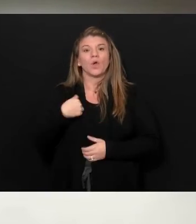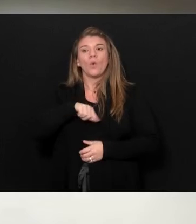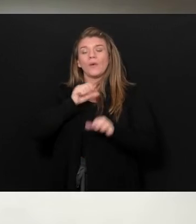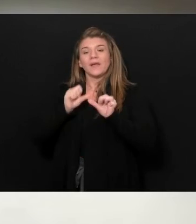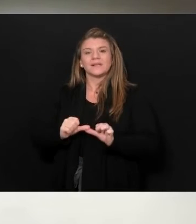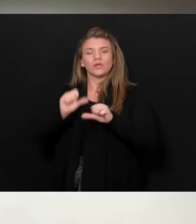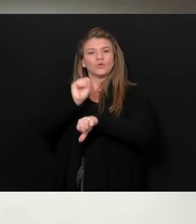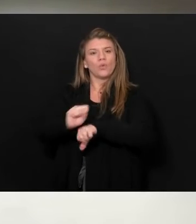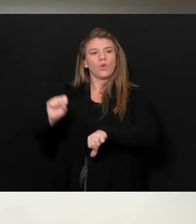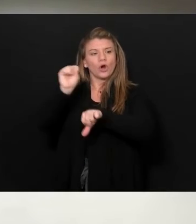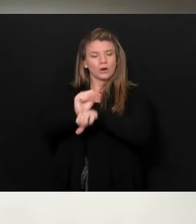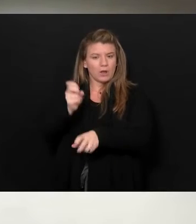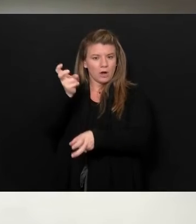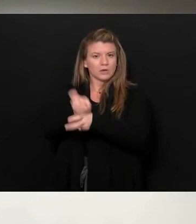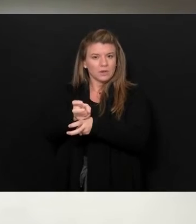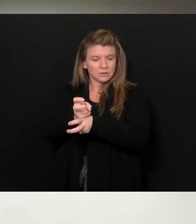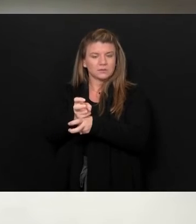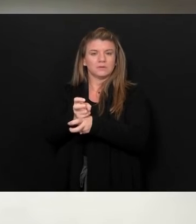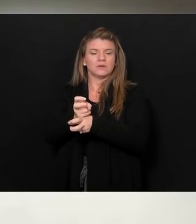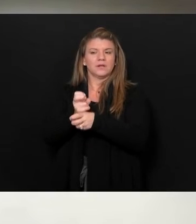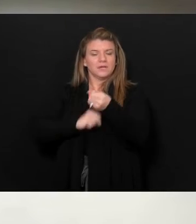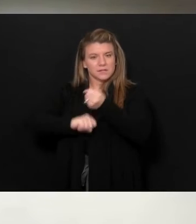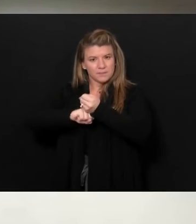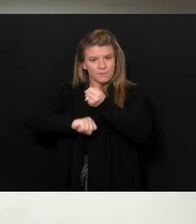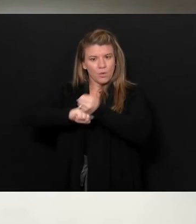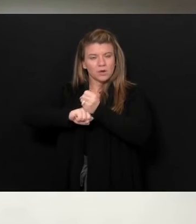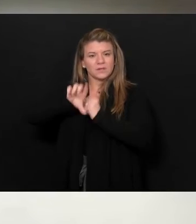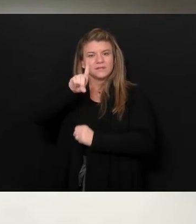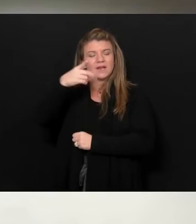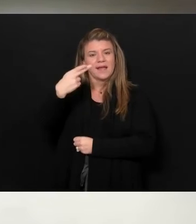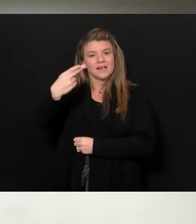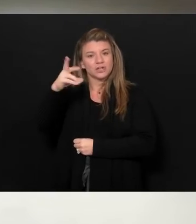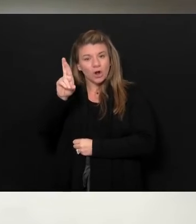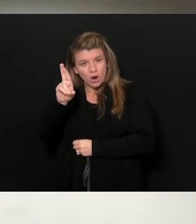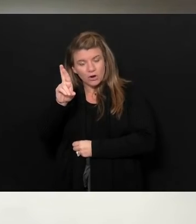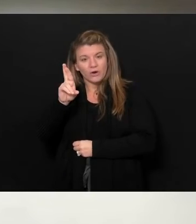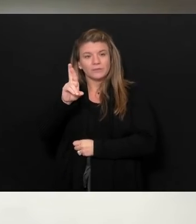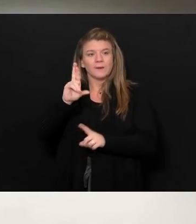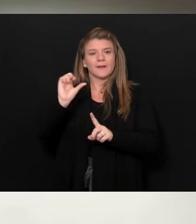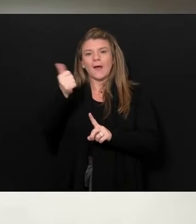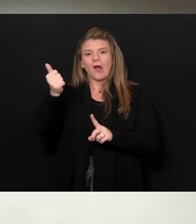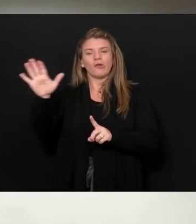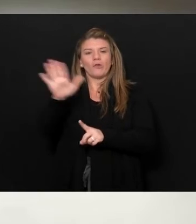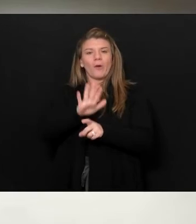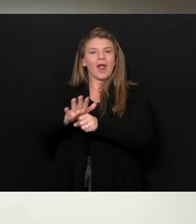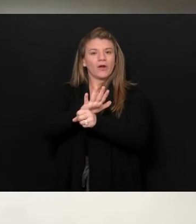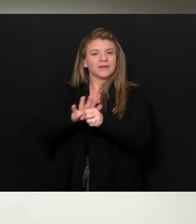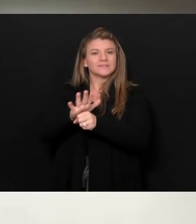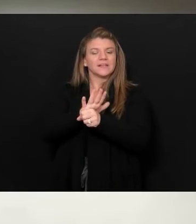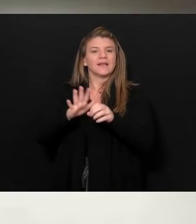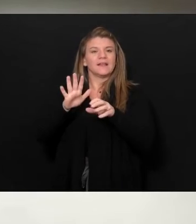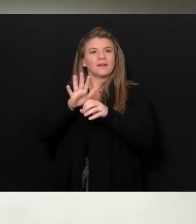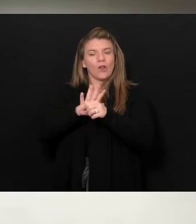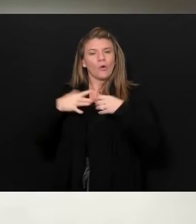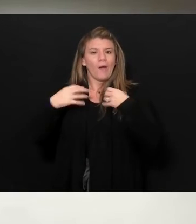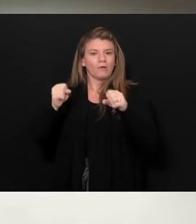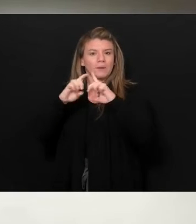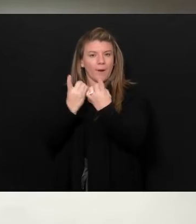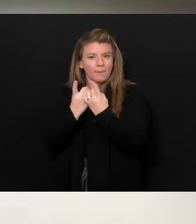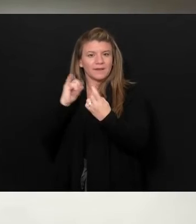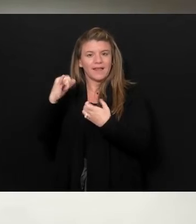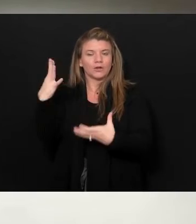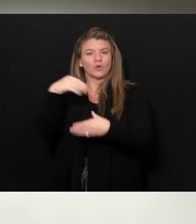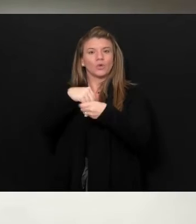work hard on support to DHHR in other areas and our local health departments, to